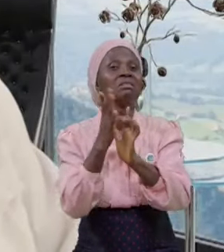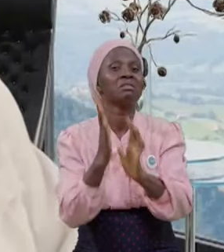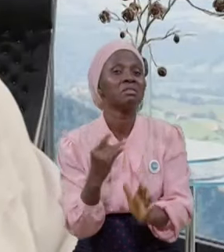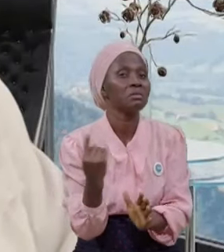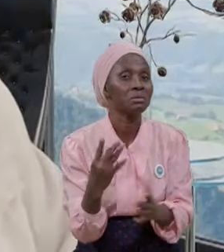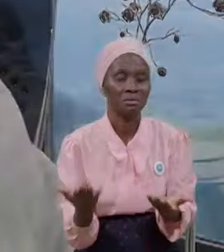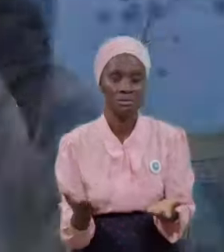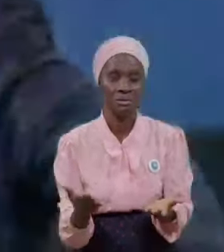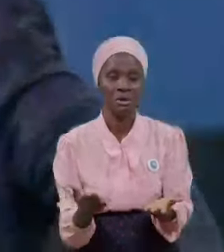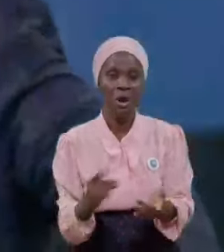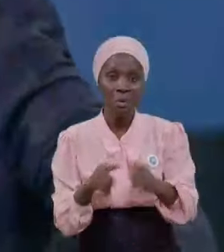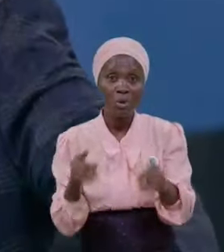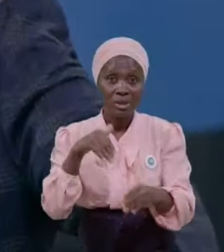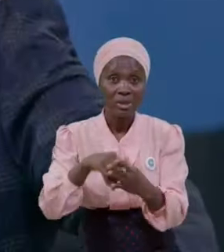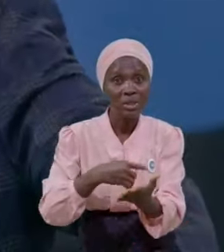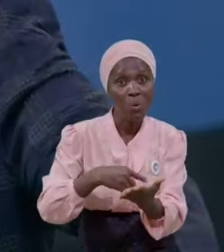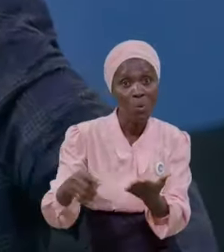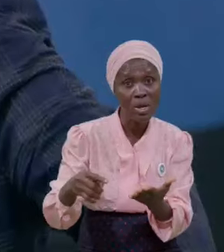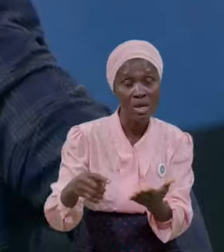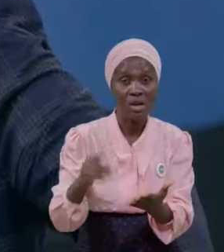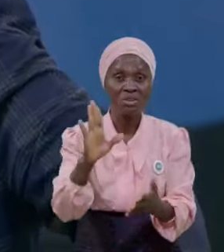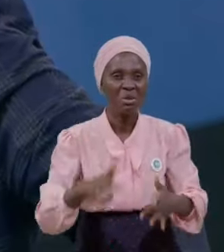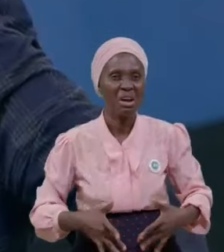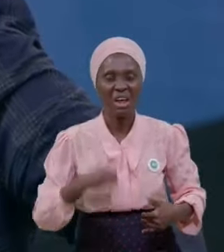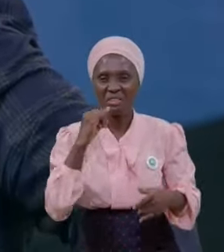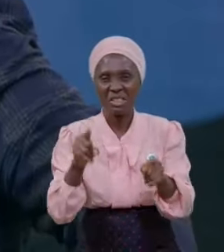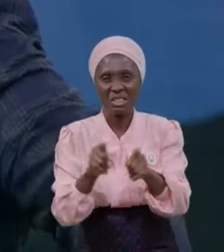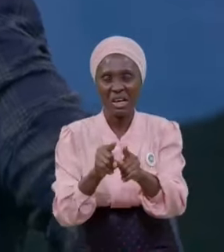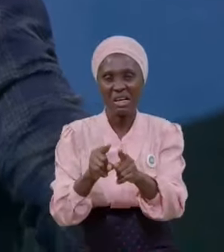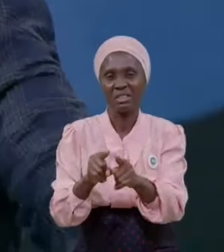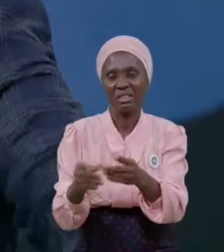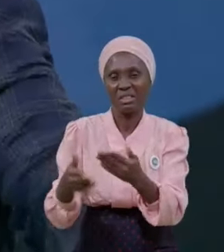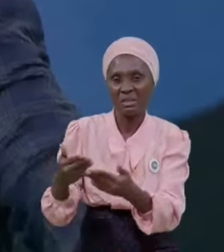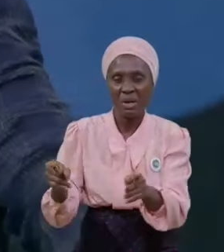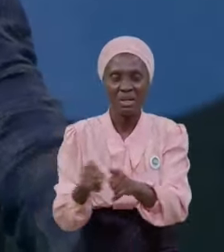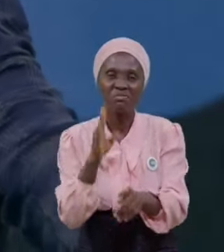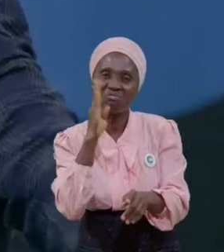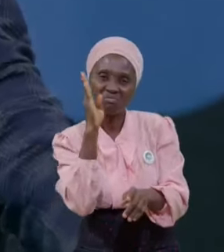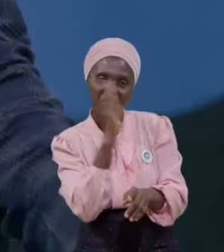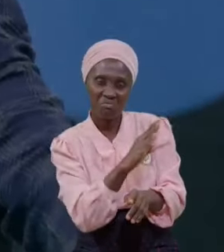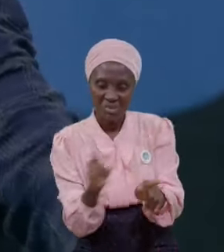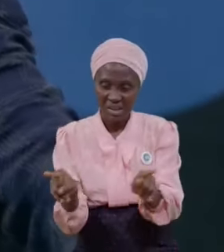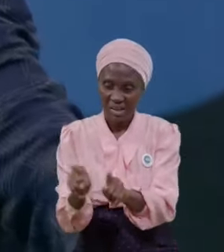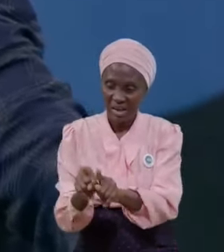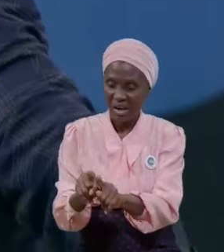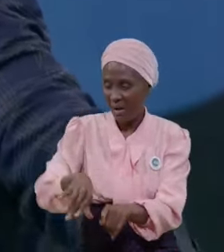sinful, as evil, as the lives of all the people in the same market with you. They lie,